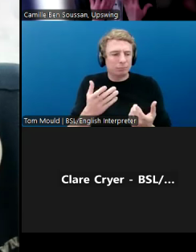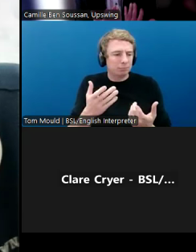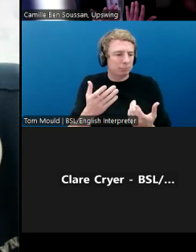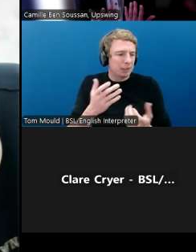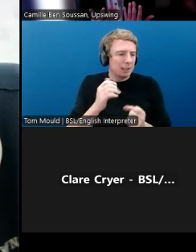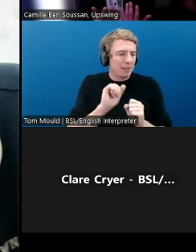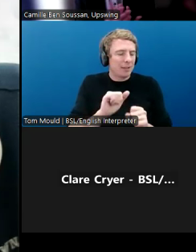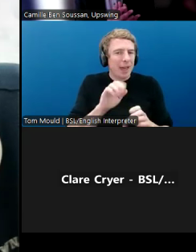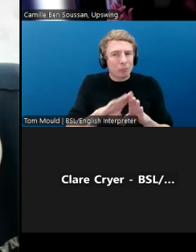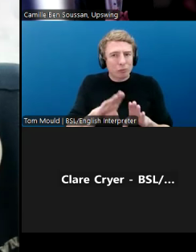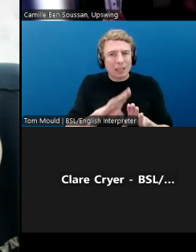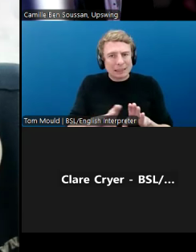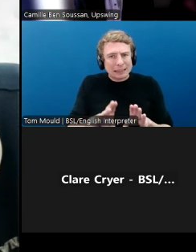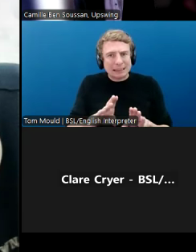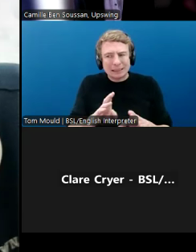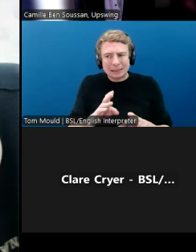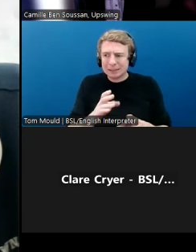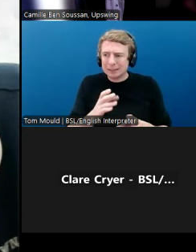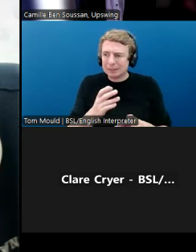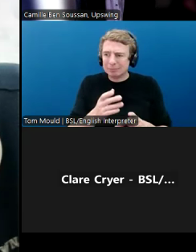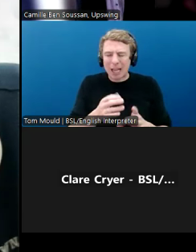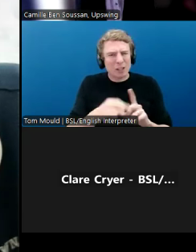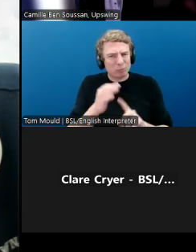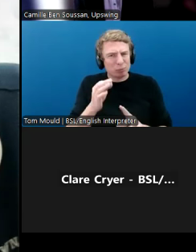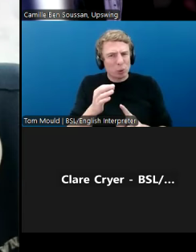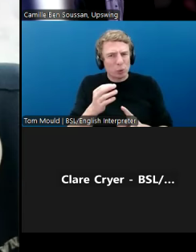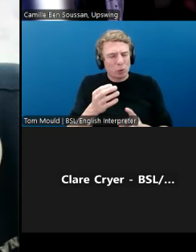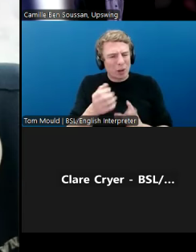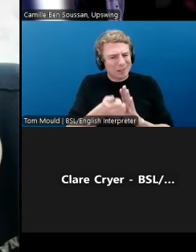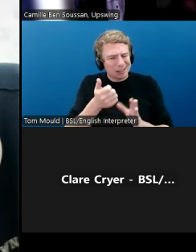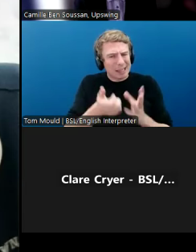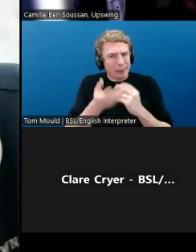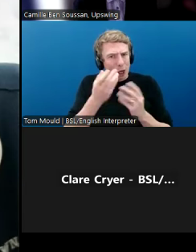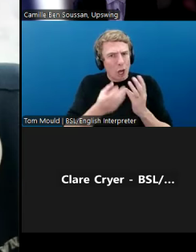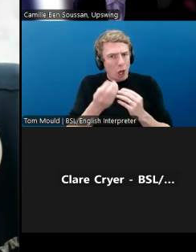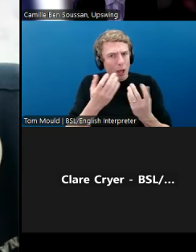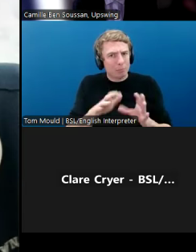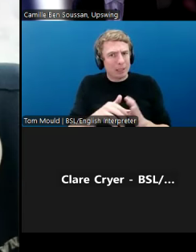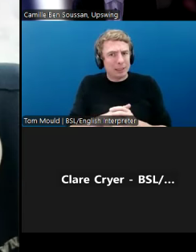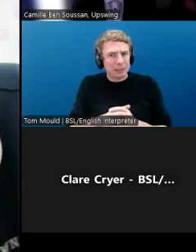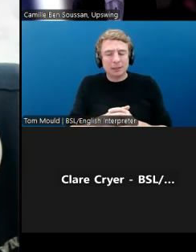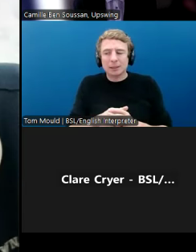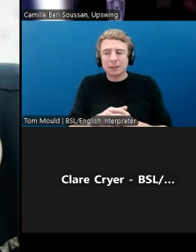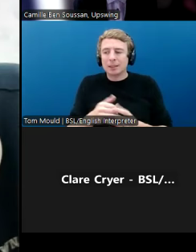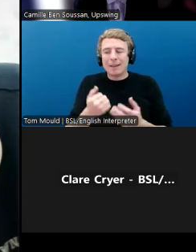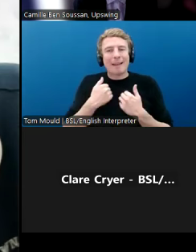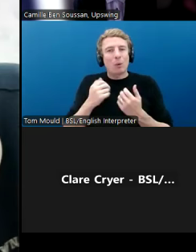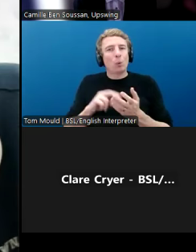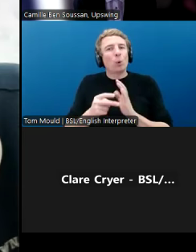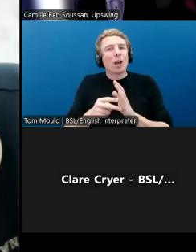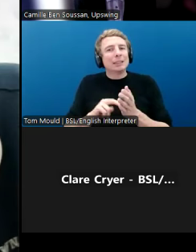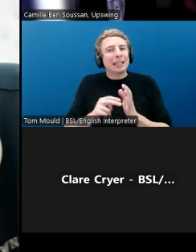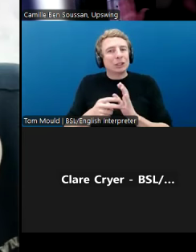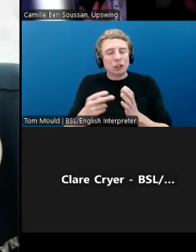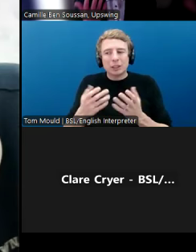They learned a lot of skills. And I think as an organization, it changed us as well. The way we work, the way we learn, the way we kind